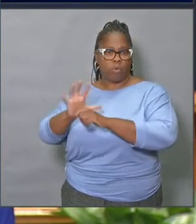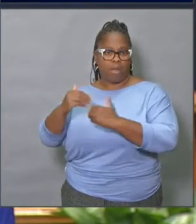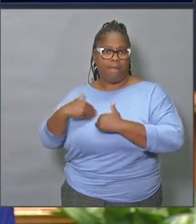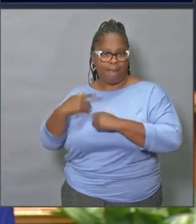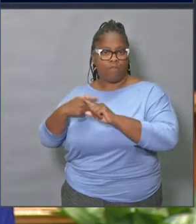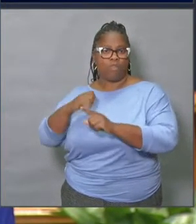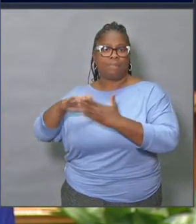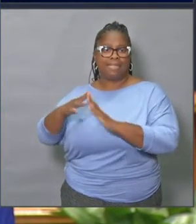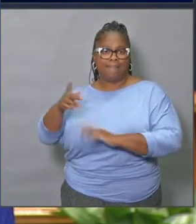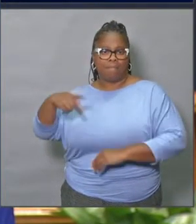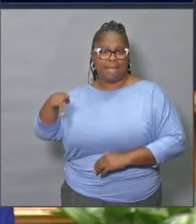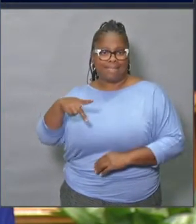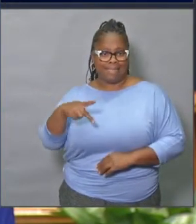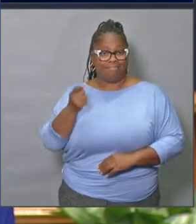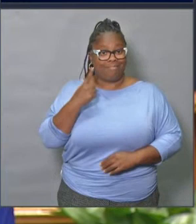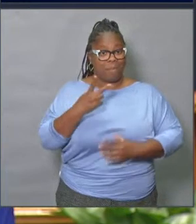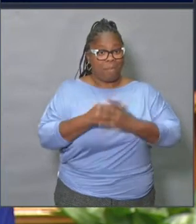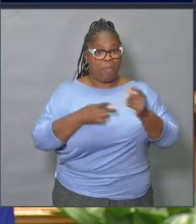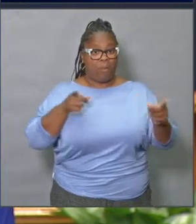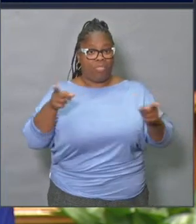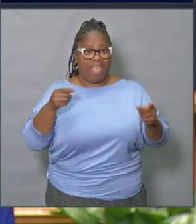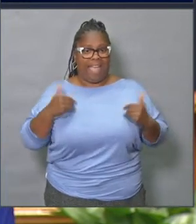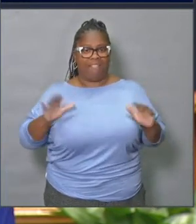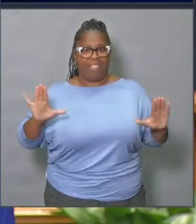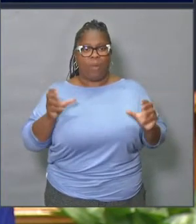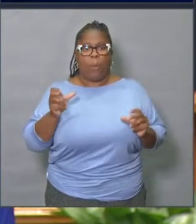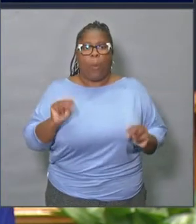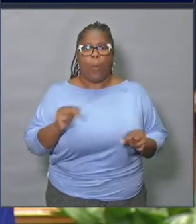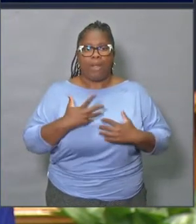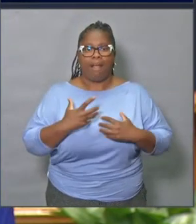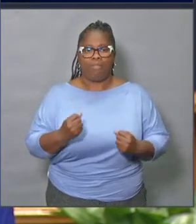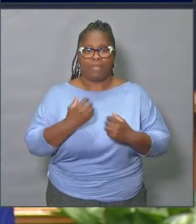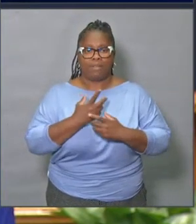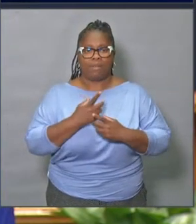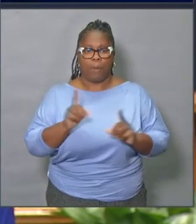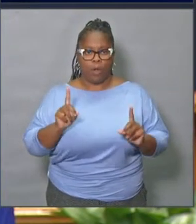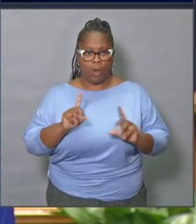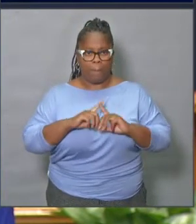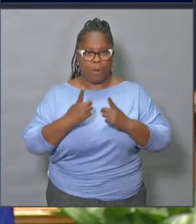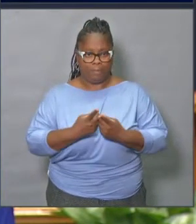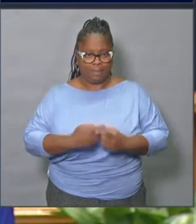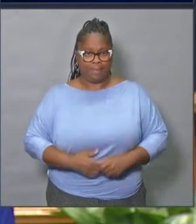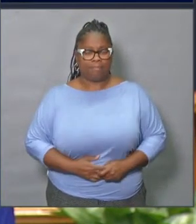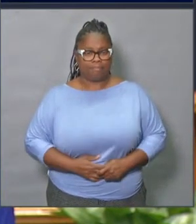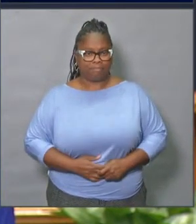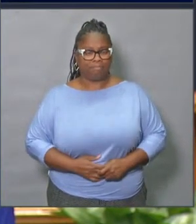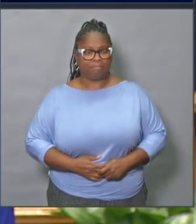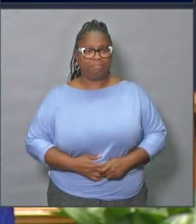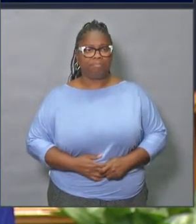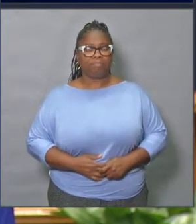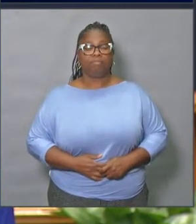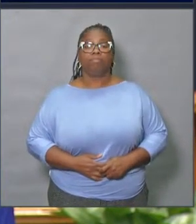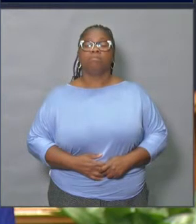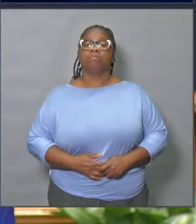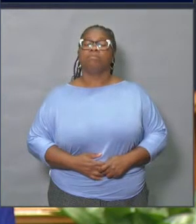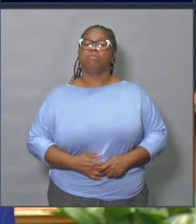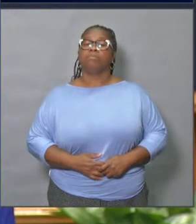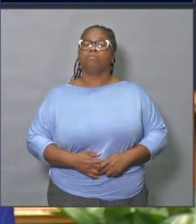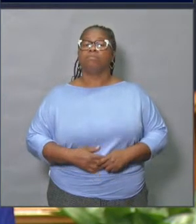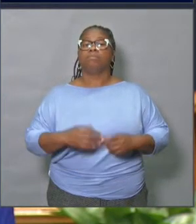Pasadena. Both cities have independent health departments. We're also reporting, of the cases we're